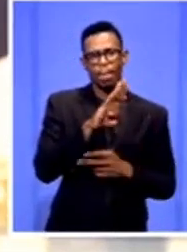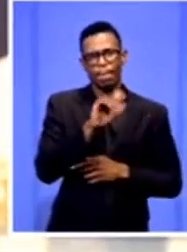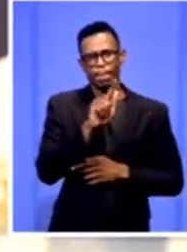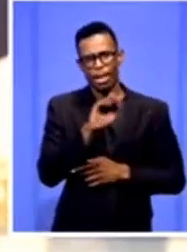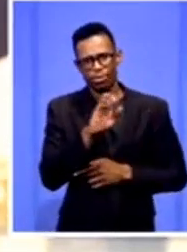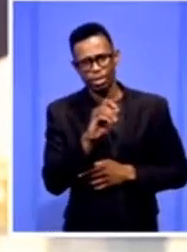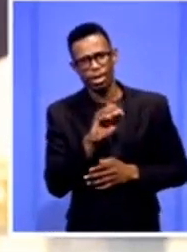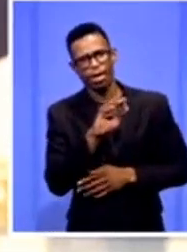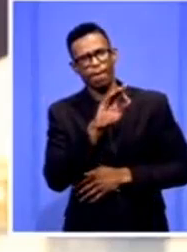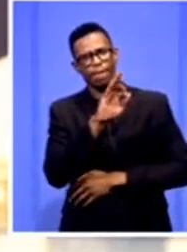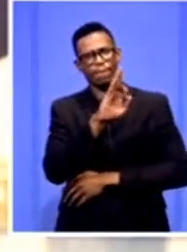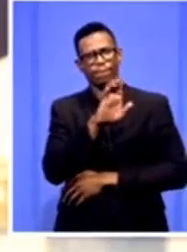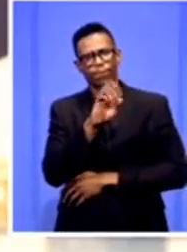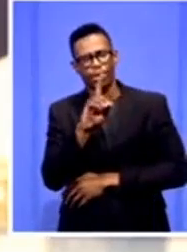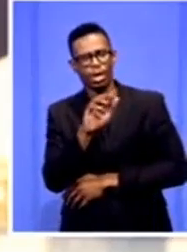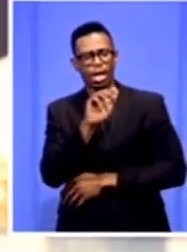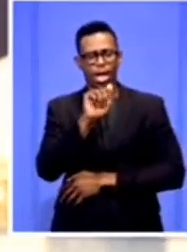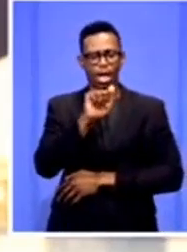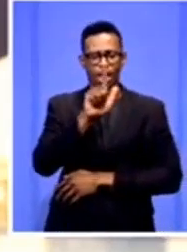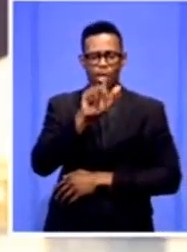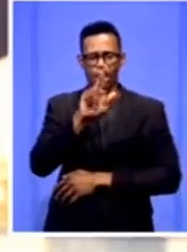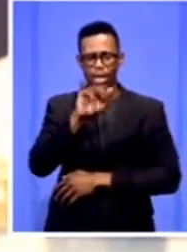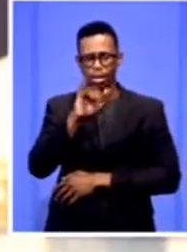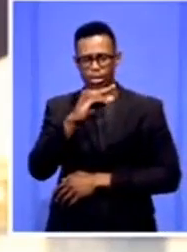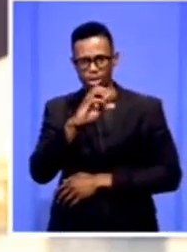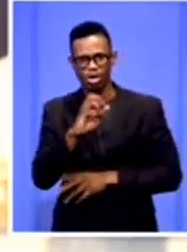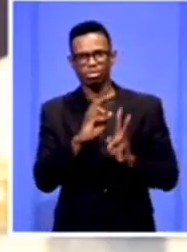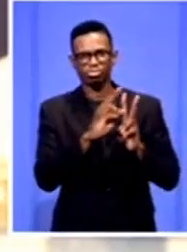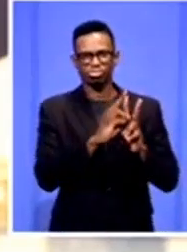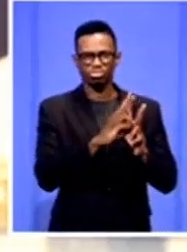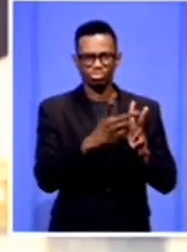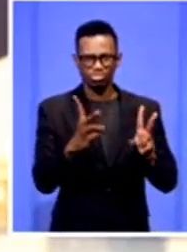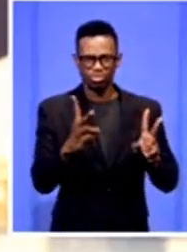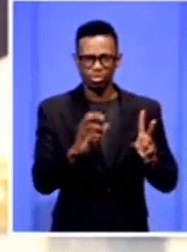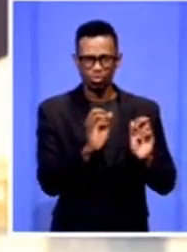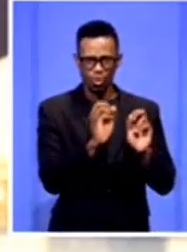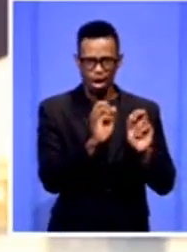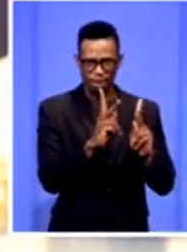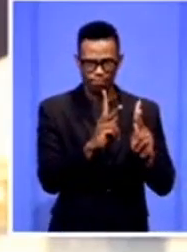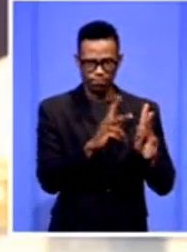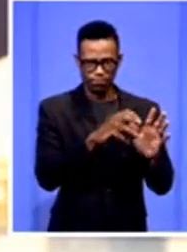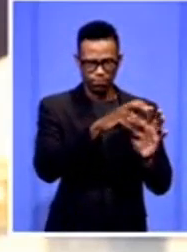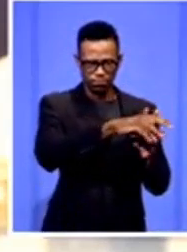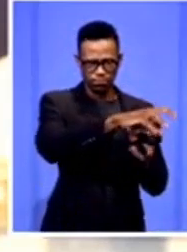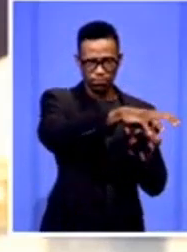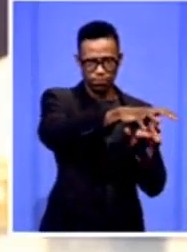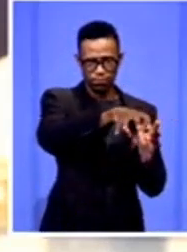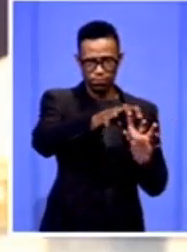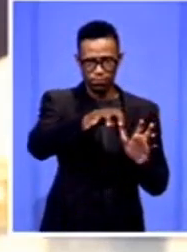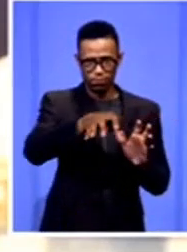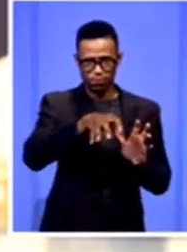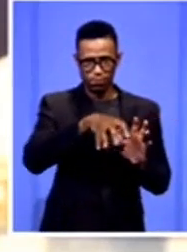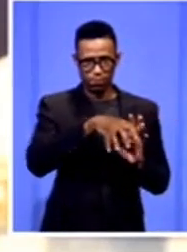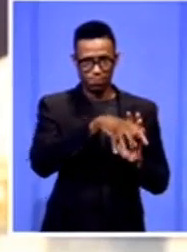Allenreich, Frankfurt, Kopis, Clarence, Polru, and Memel will be completed